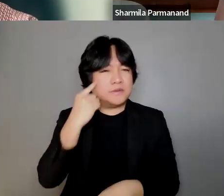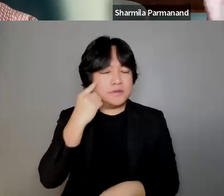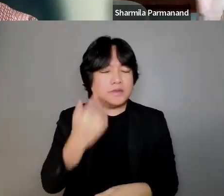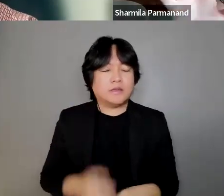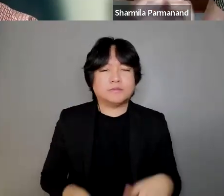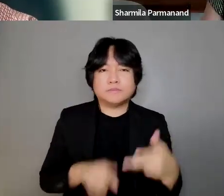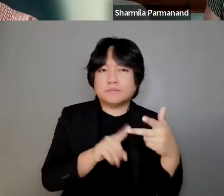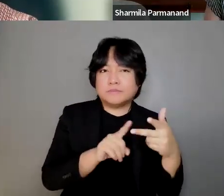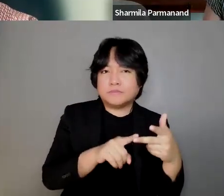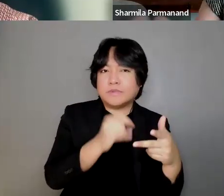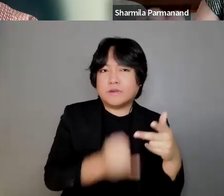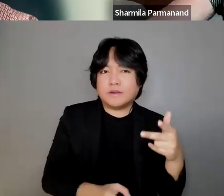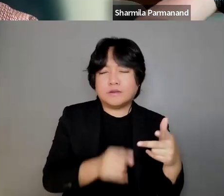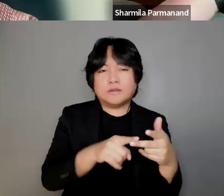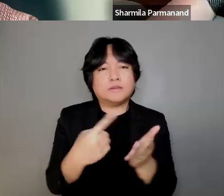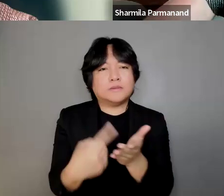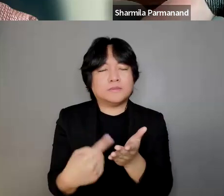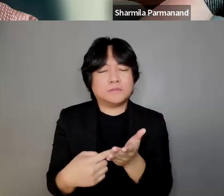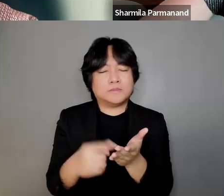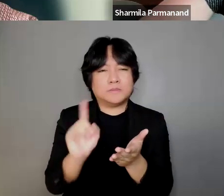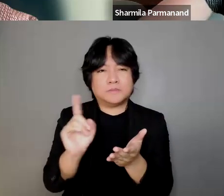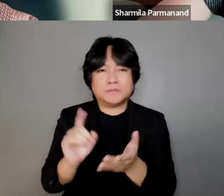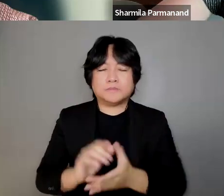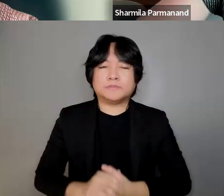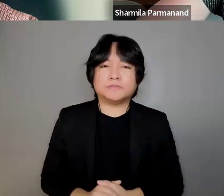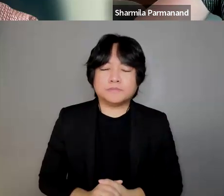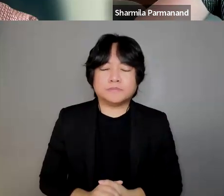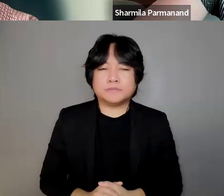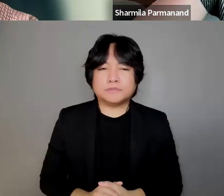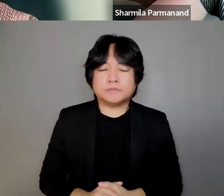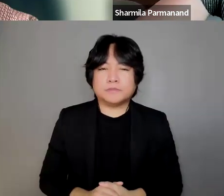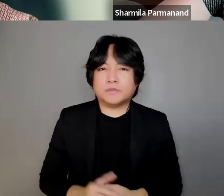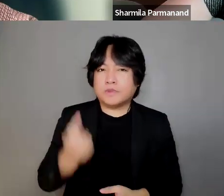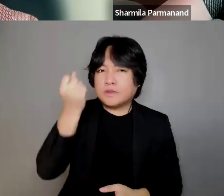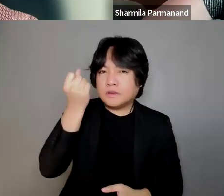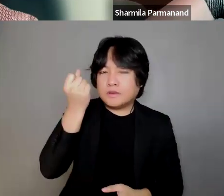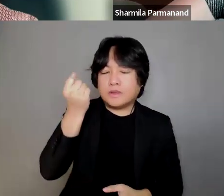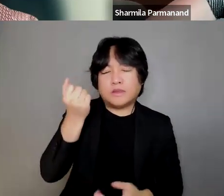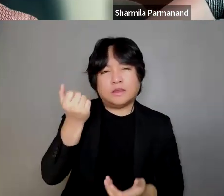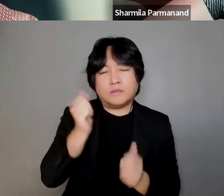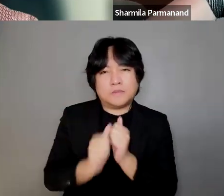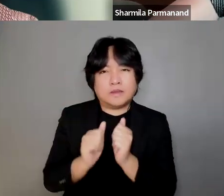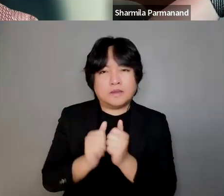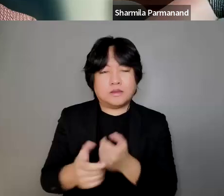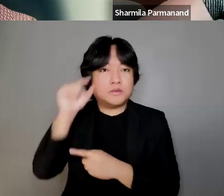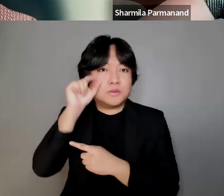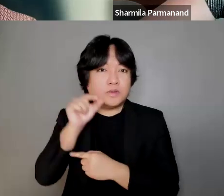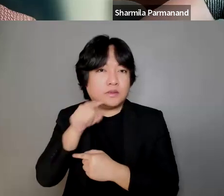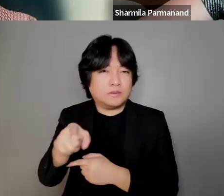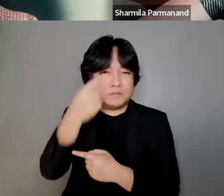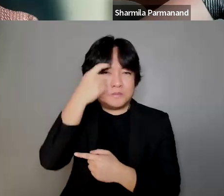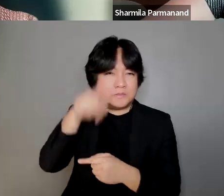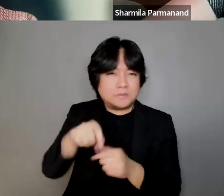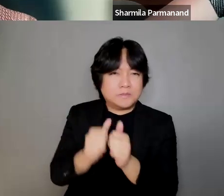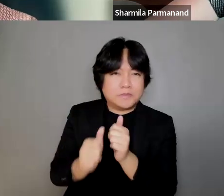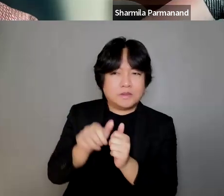one, which we can discuss further, is this understanding of gender, kind of that sees